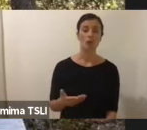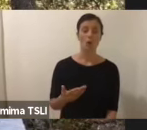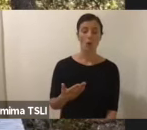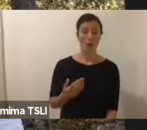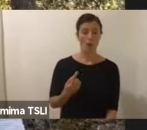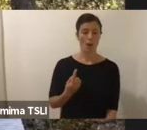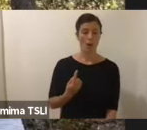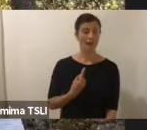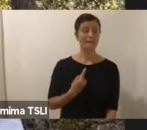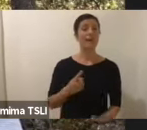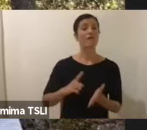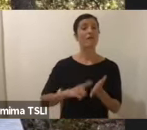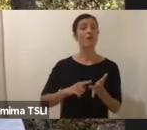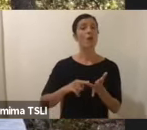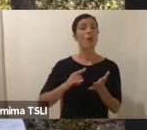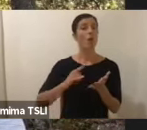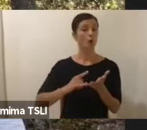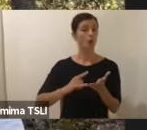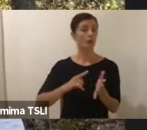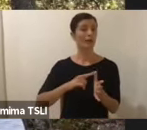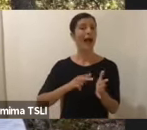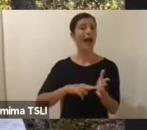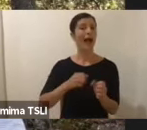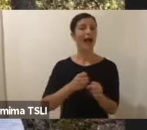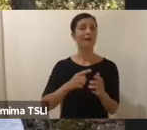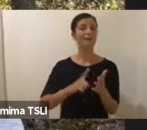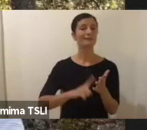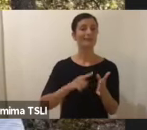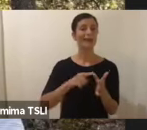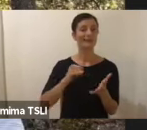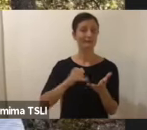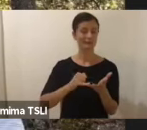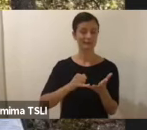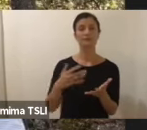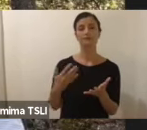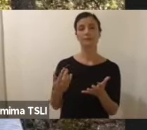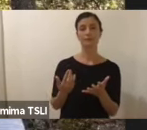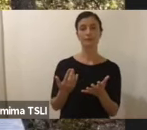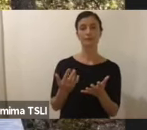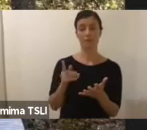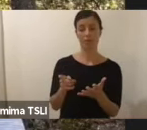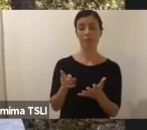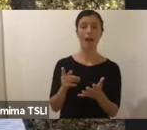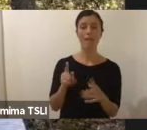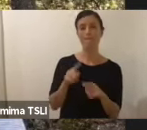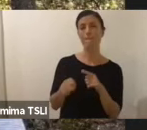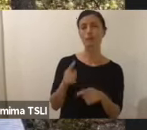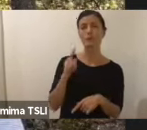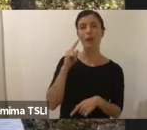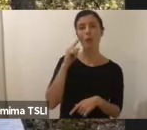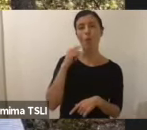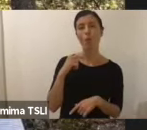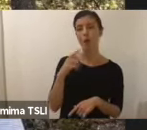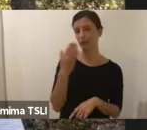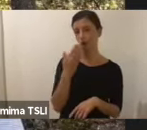after having moved from a rural area and i was carrying a camera around um very kind of old nikon camera at the time in the mid